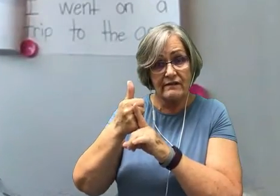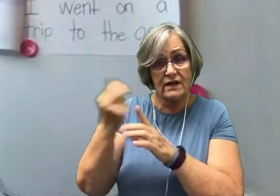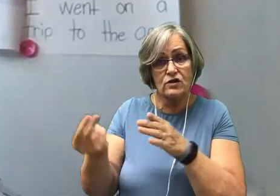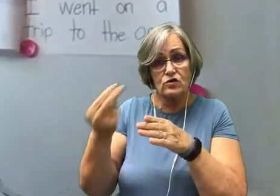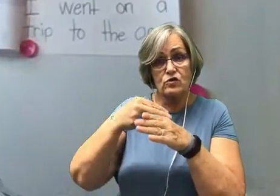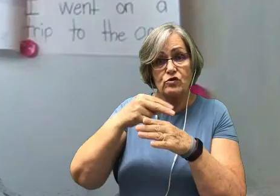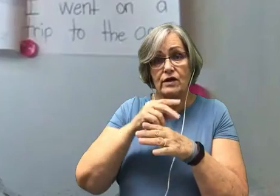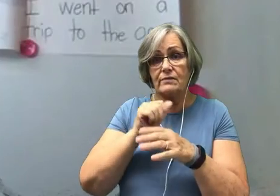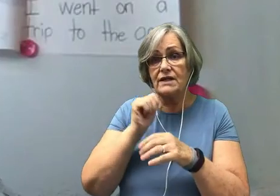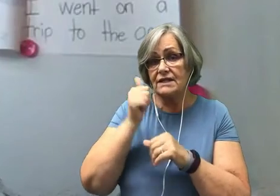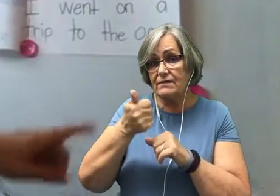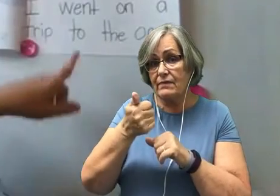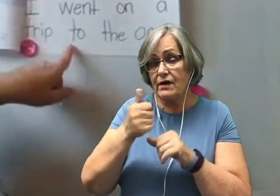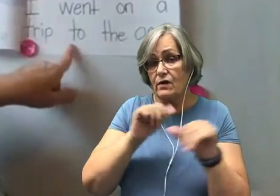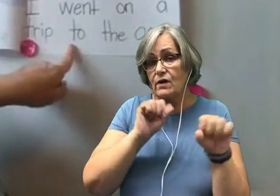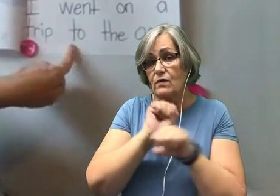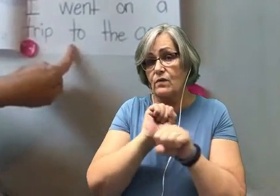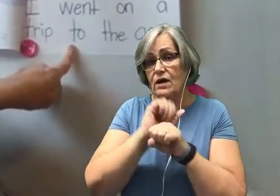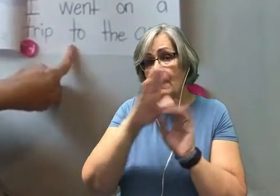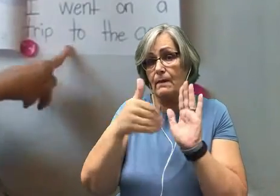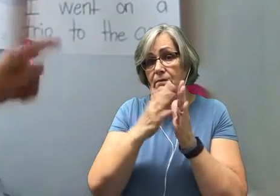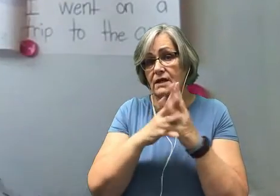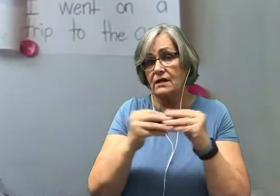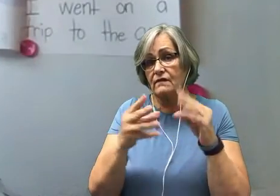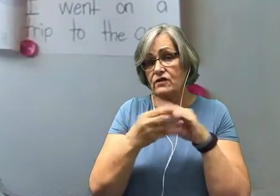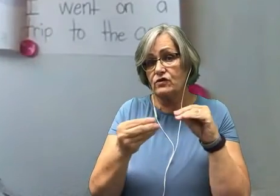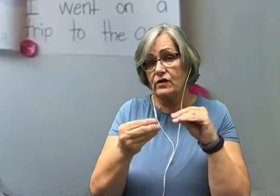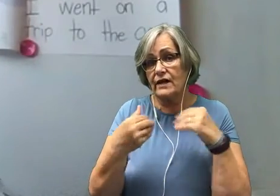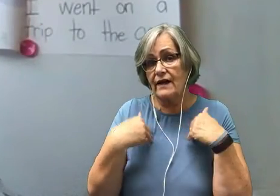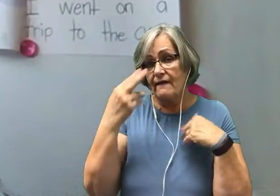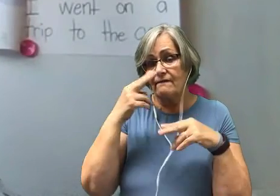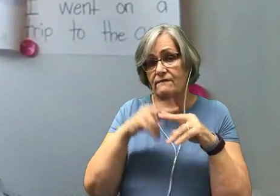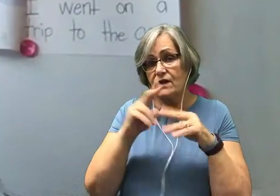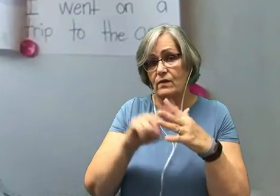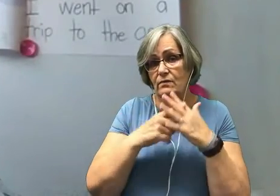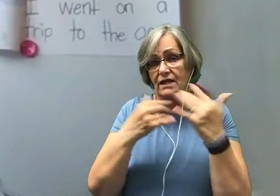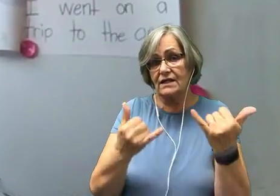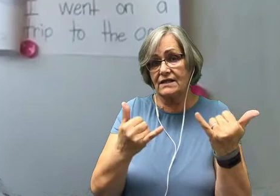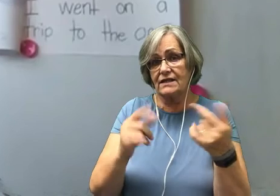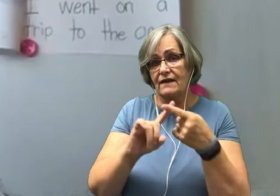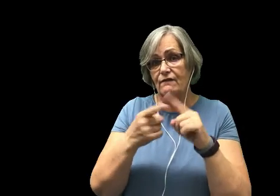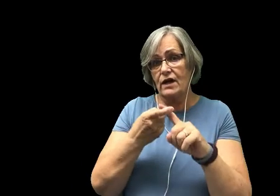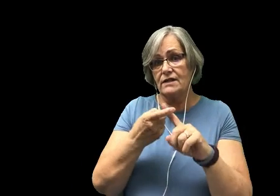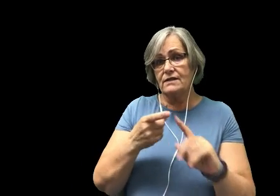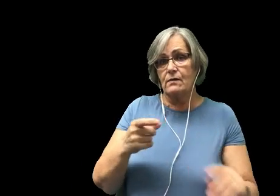Okay? So join me tomorrow as we work on the middle of our story. Have fun with your beginning today, friends.